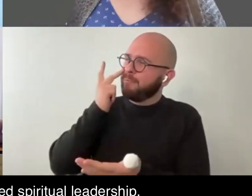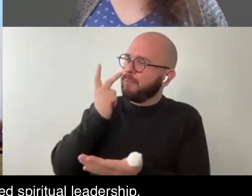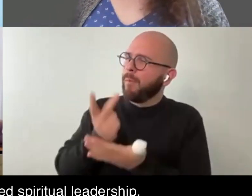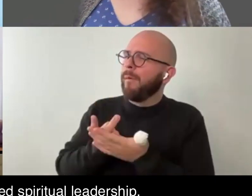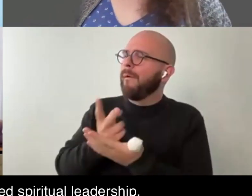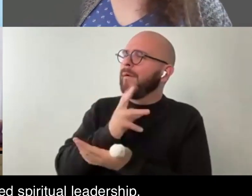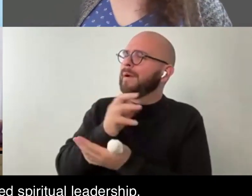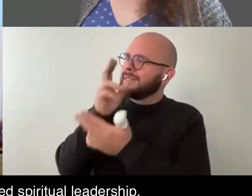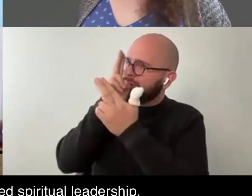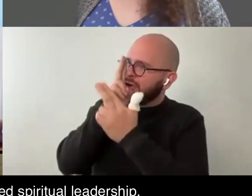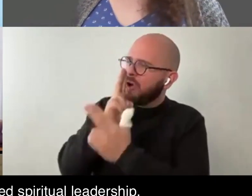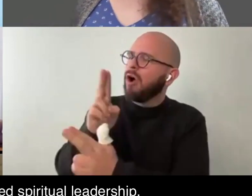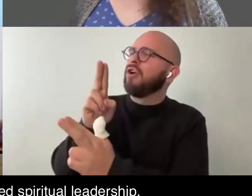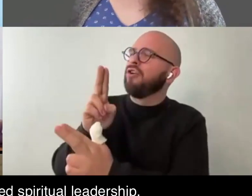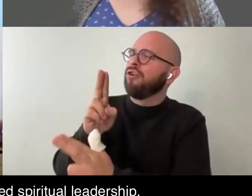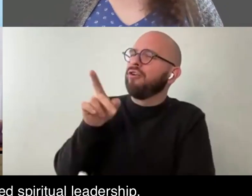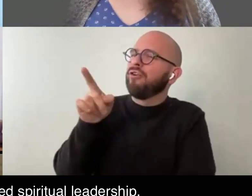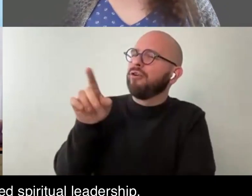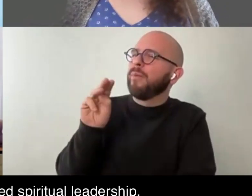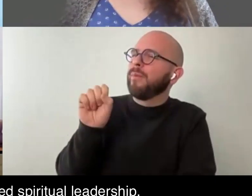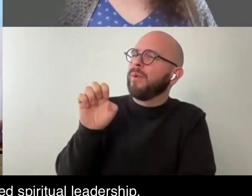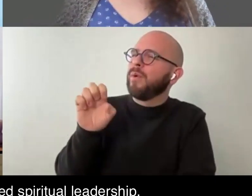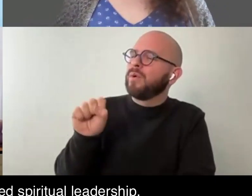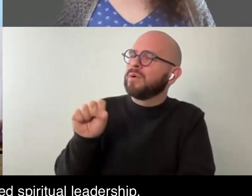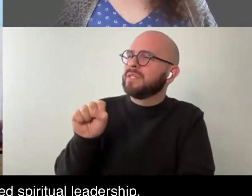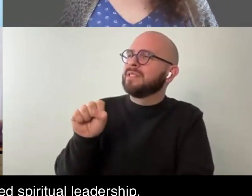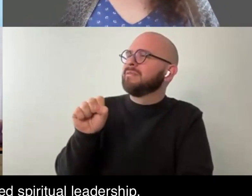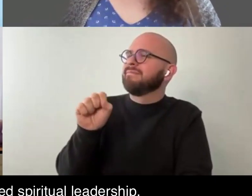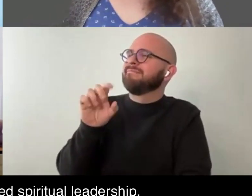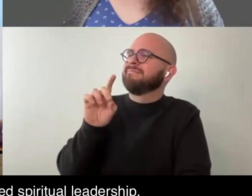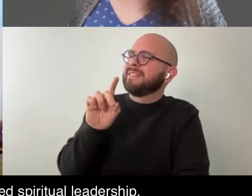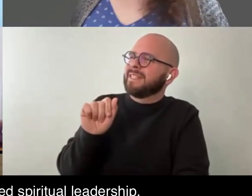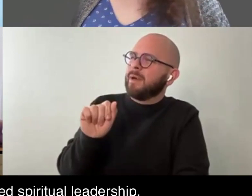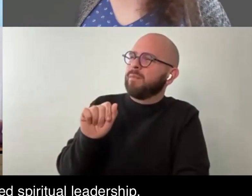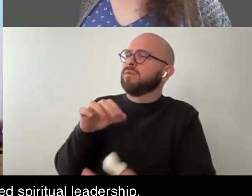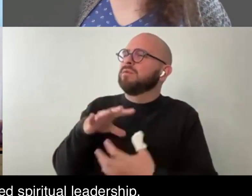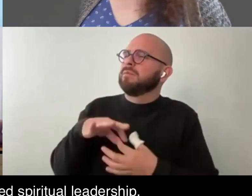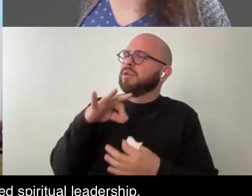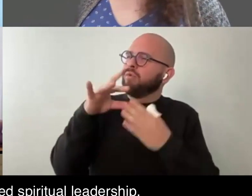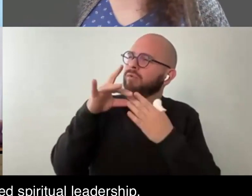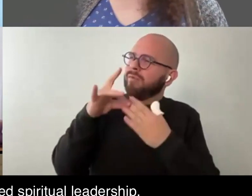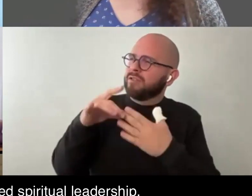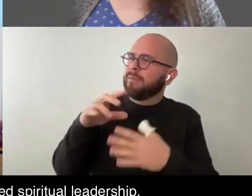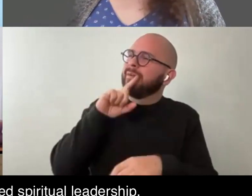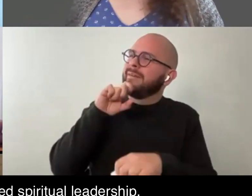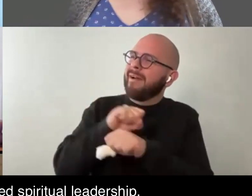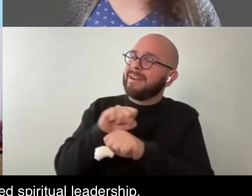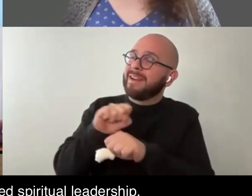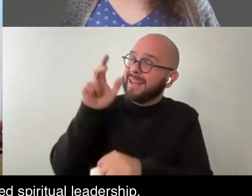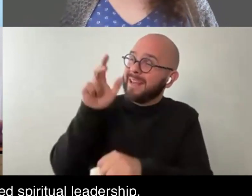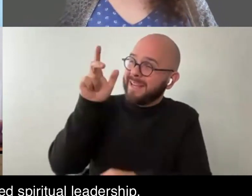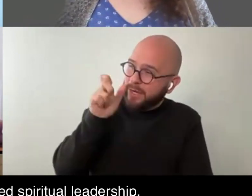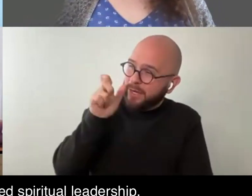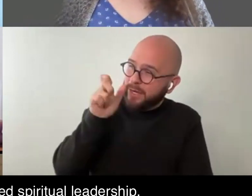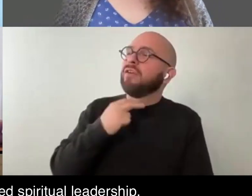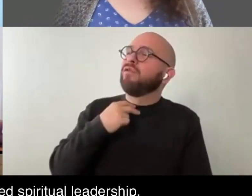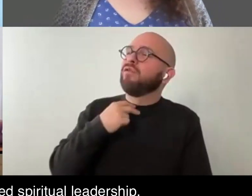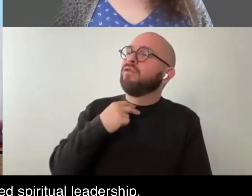Moses's disabled spiritual leadership and hear the voice of God in and through him.